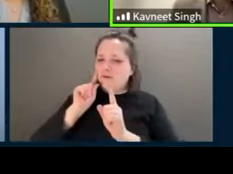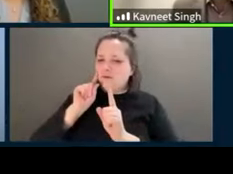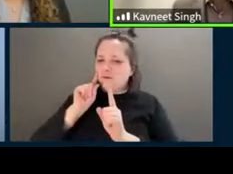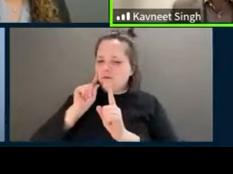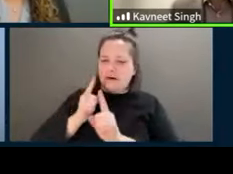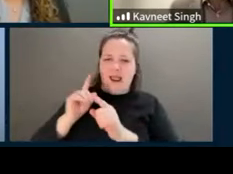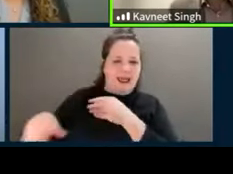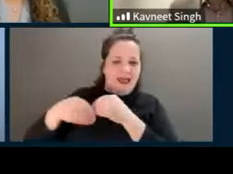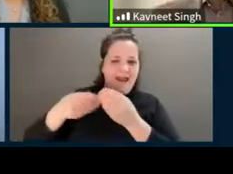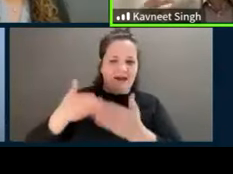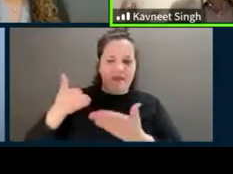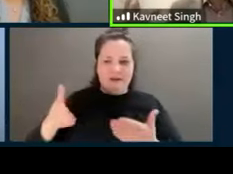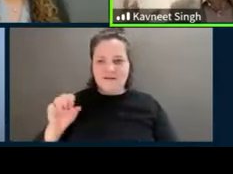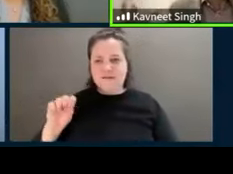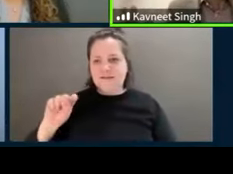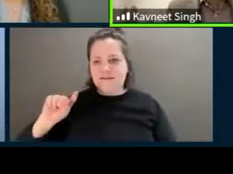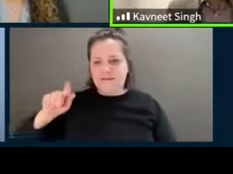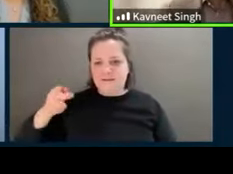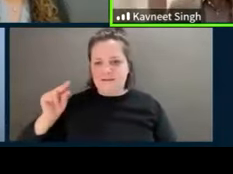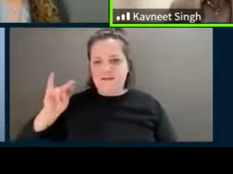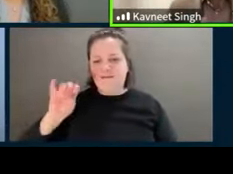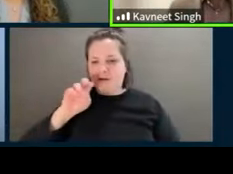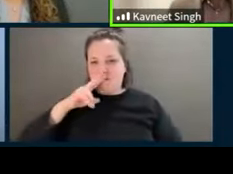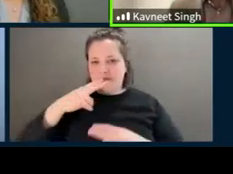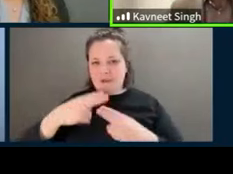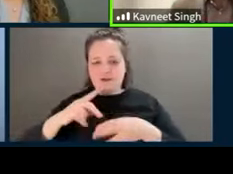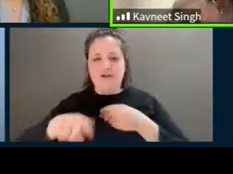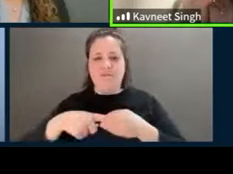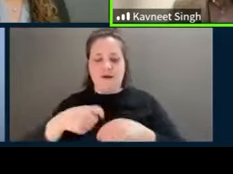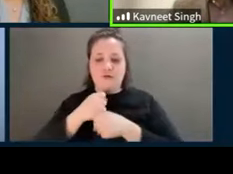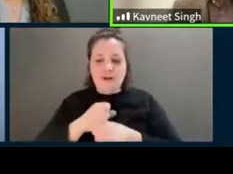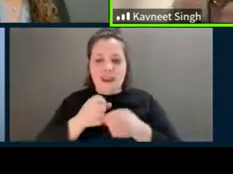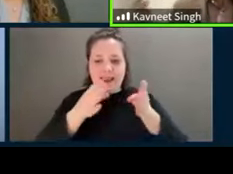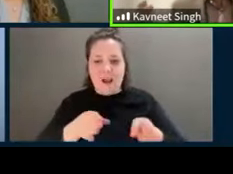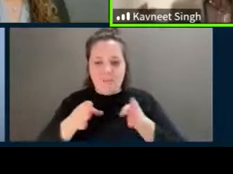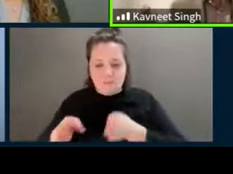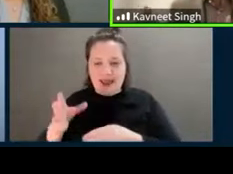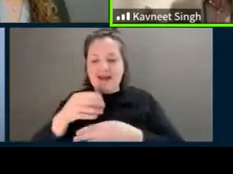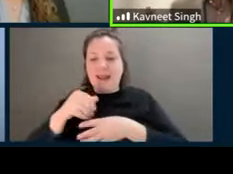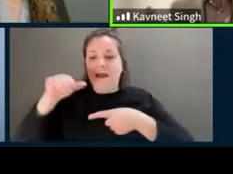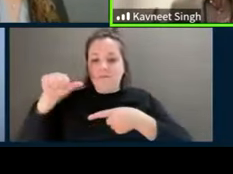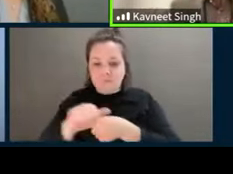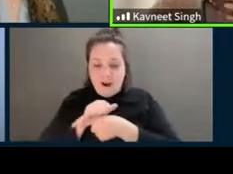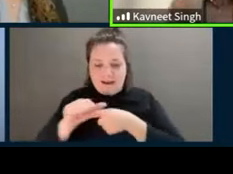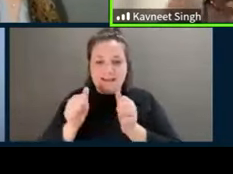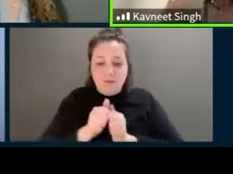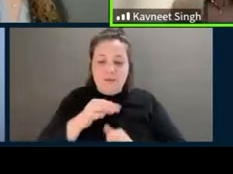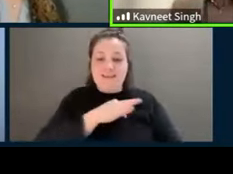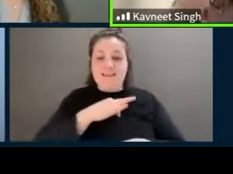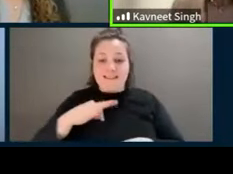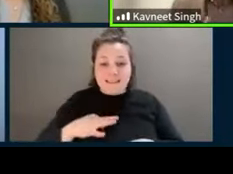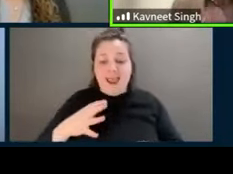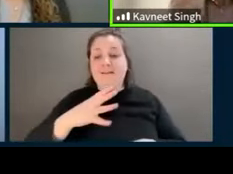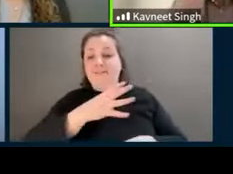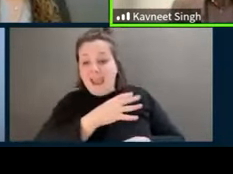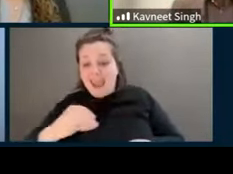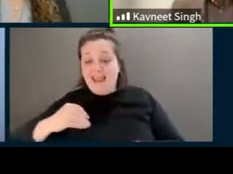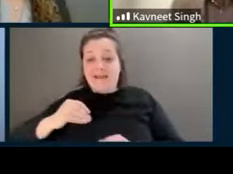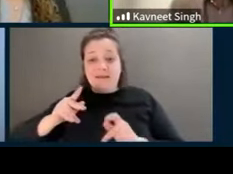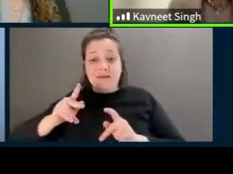and I think it's to what Stephanie said about creating a plan, practicing it with your staff and your congregation, right? Let them know that,